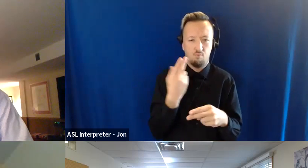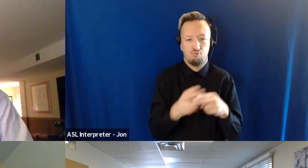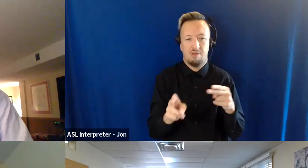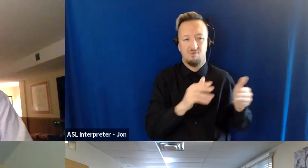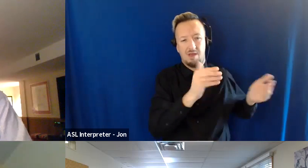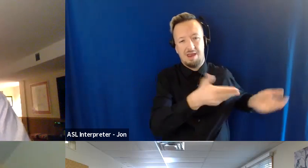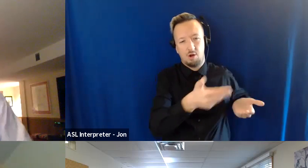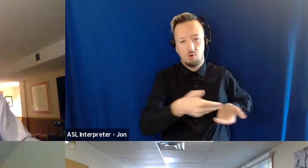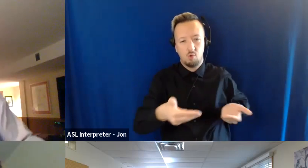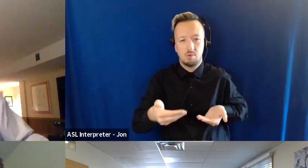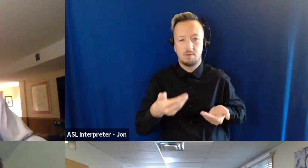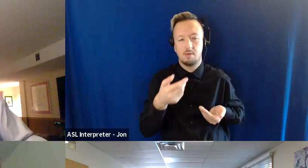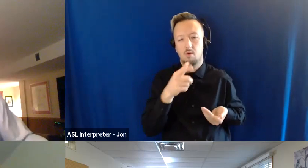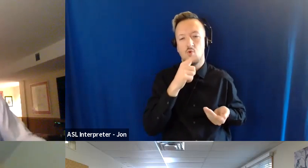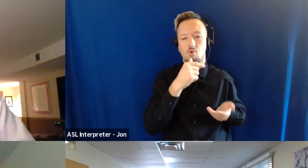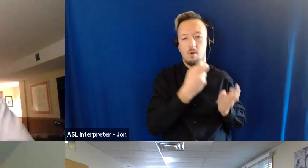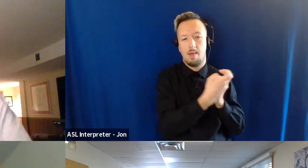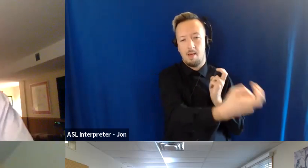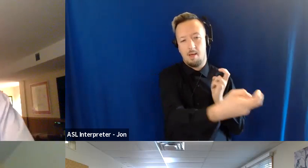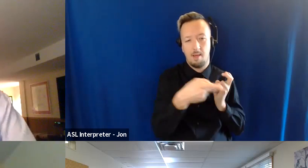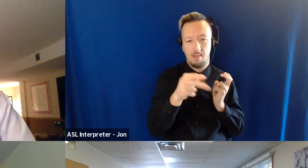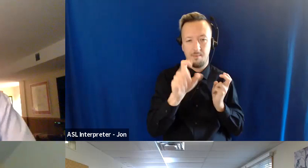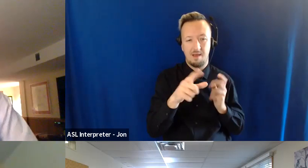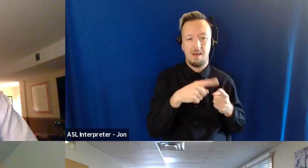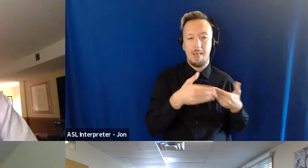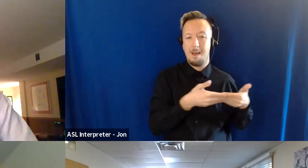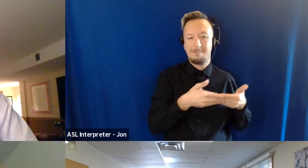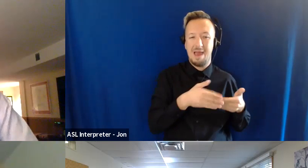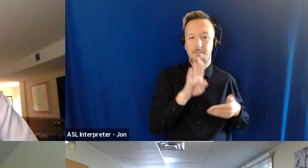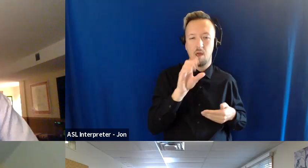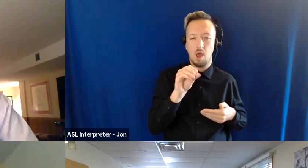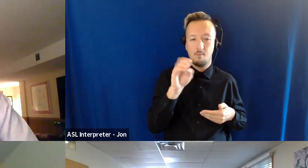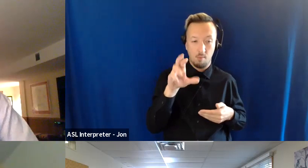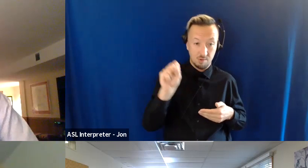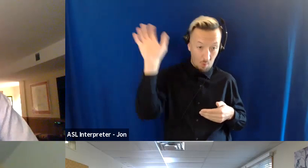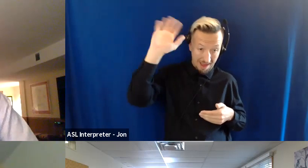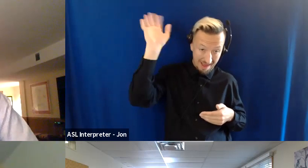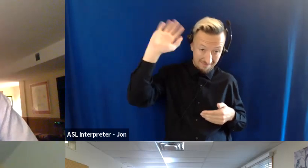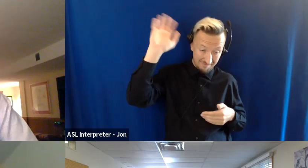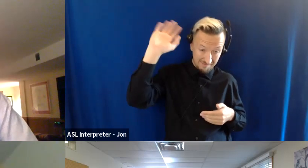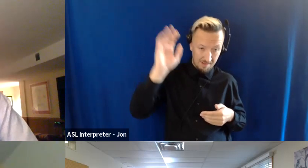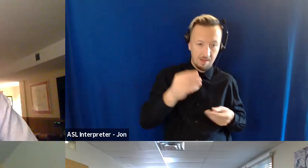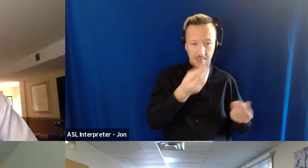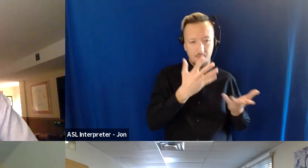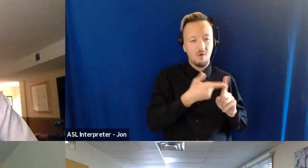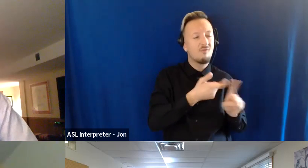the panelists. We have our baby boomers, and I'll have you guys wave, and you can say where you're